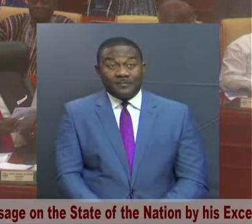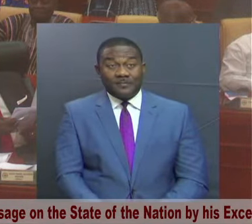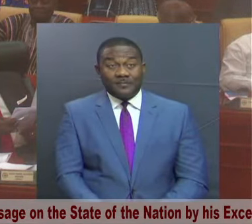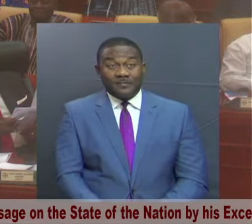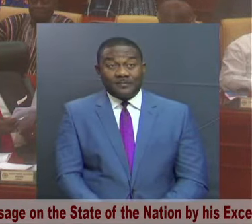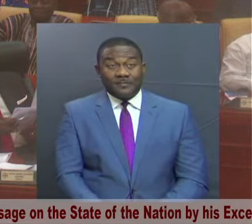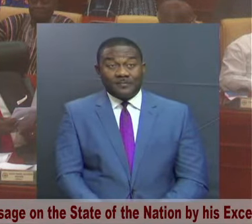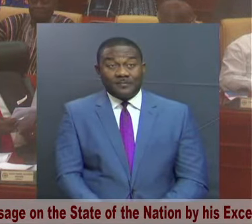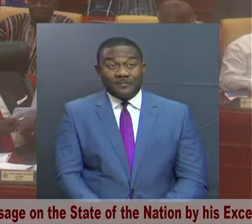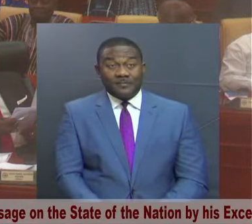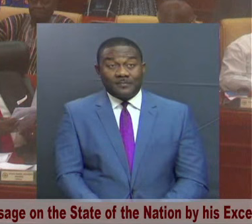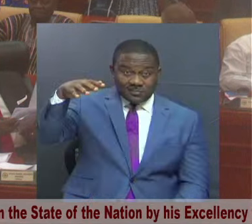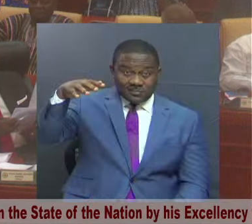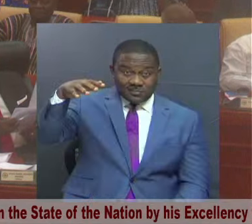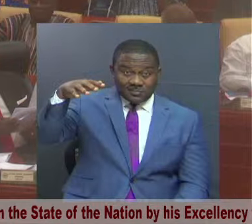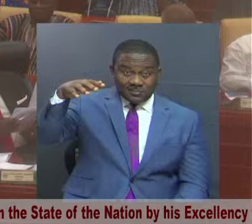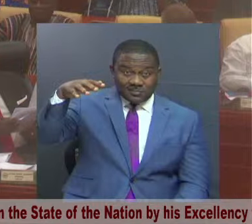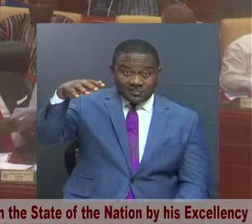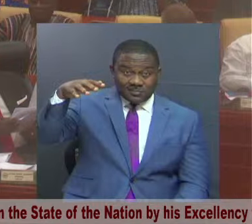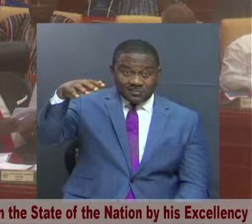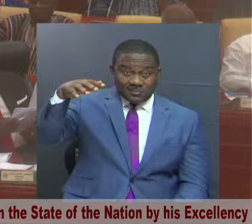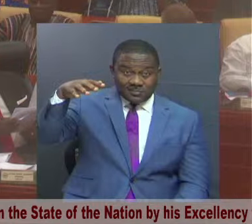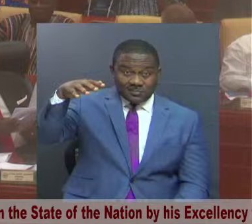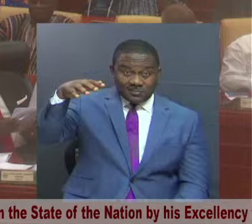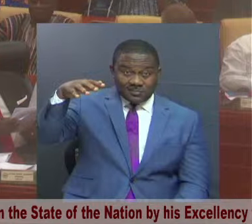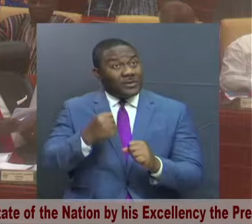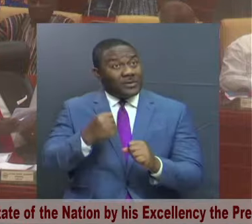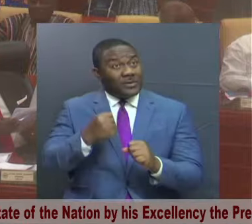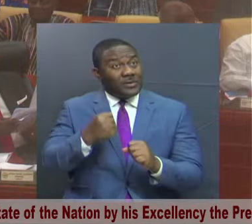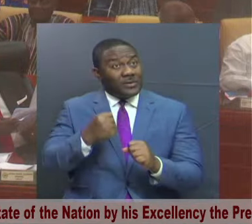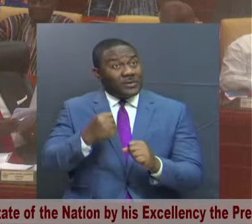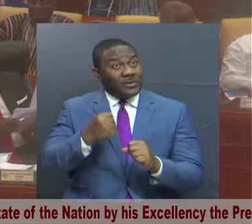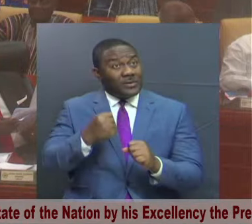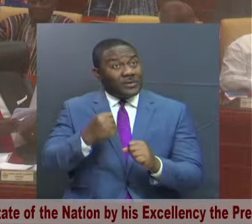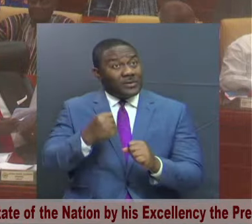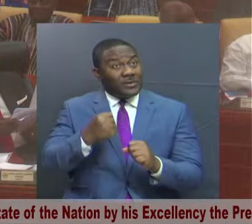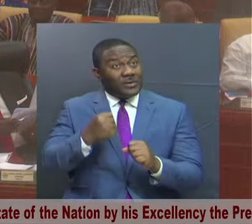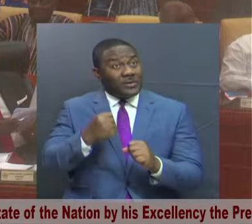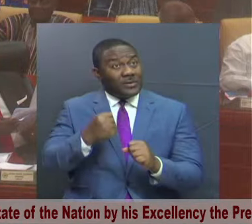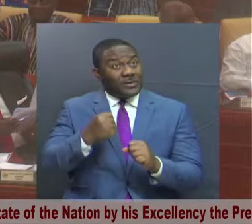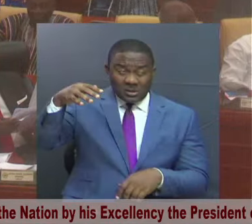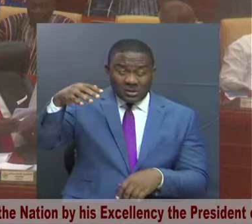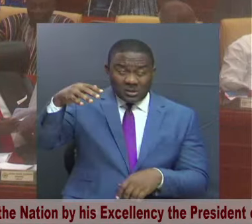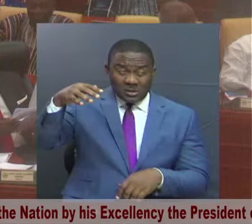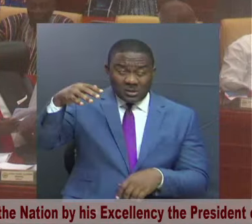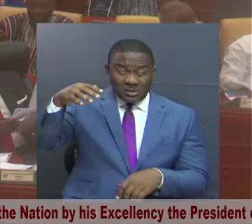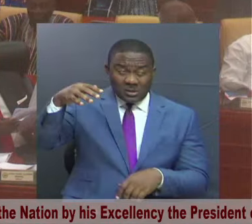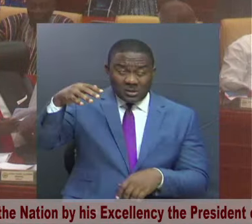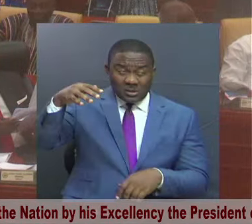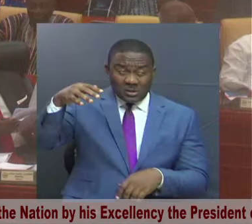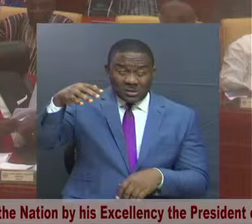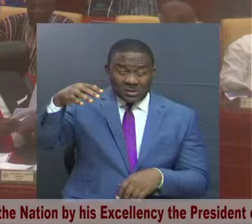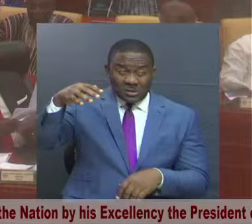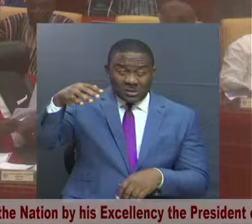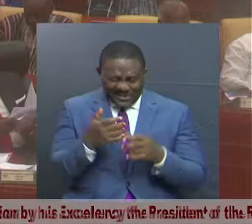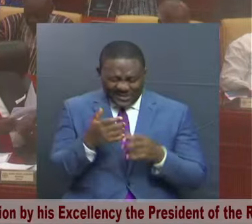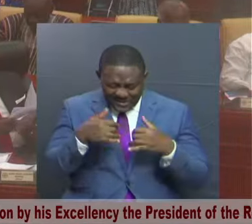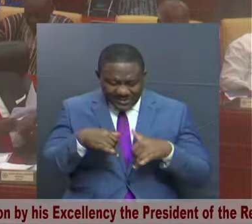on these last s years even in the midst of a financial